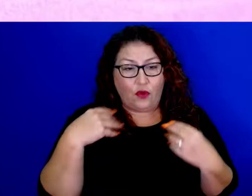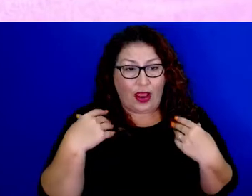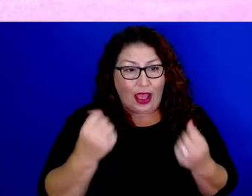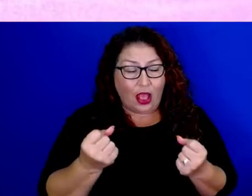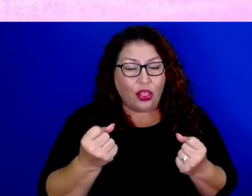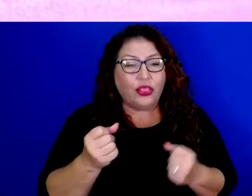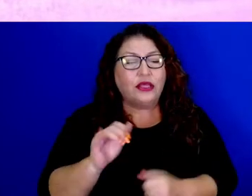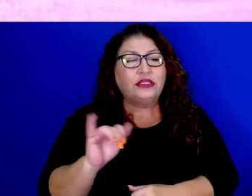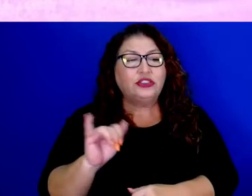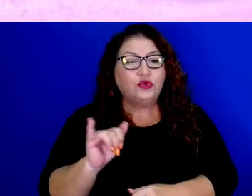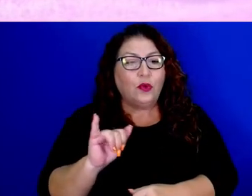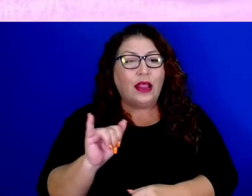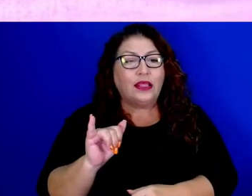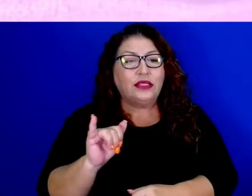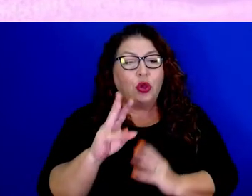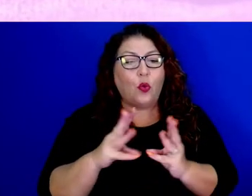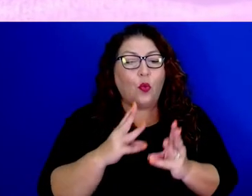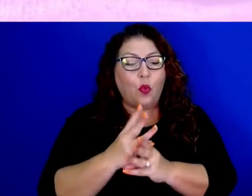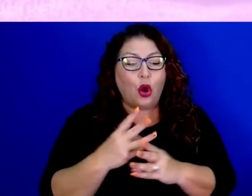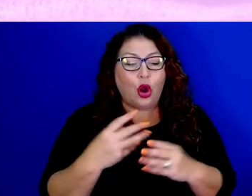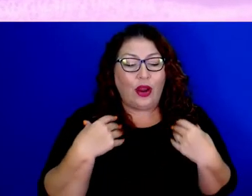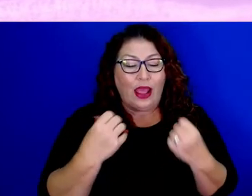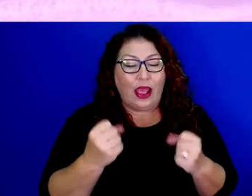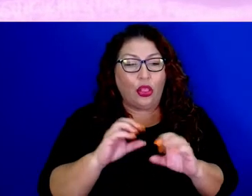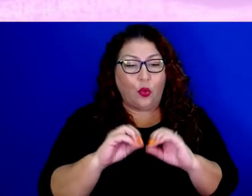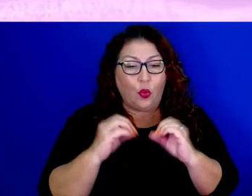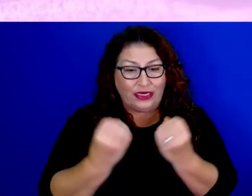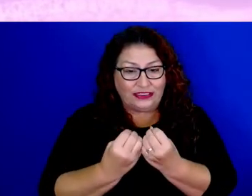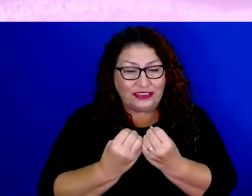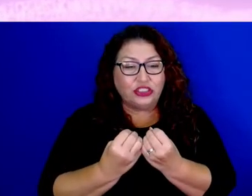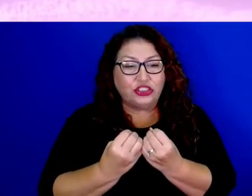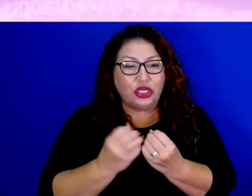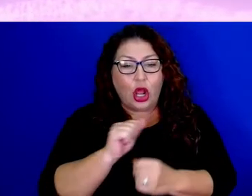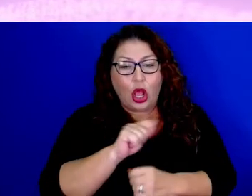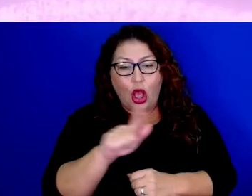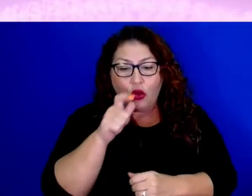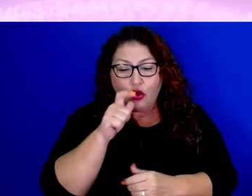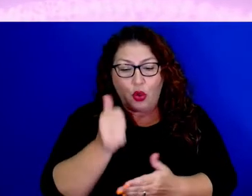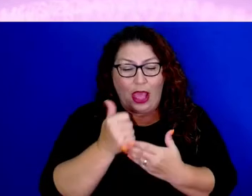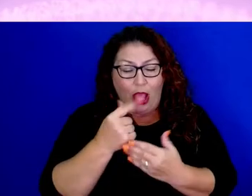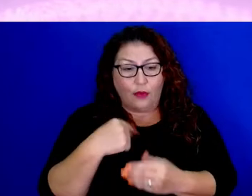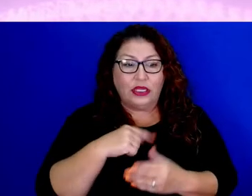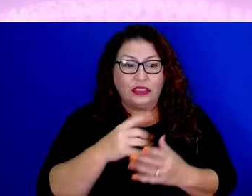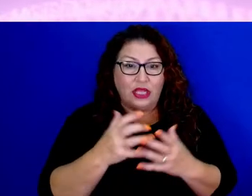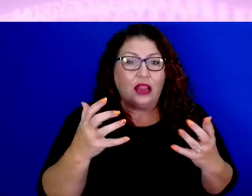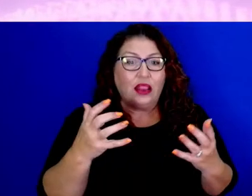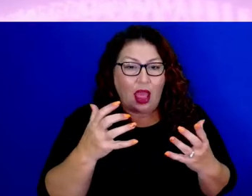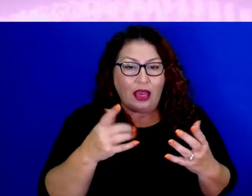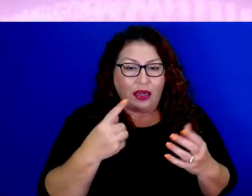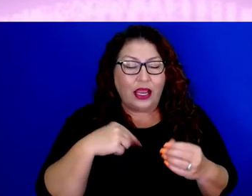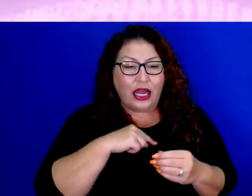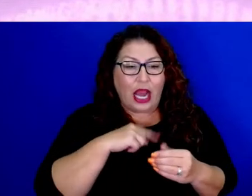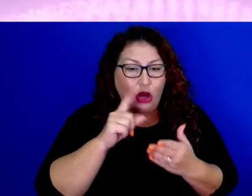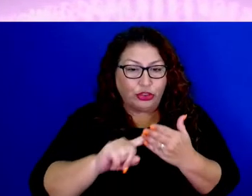World Health Organization, all of whom helped us a great deal in our research.